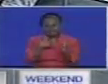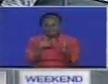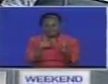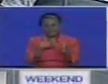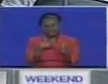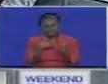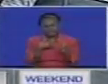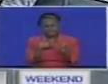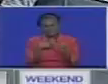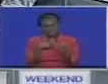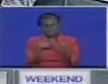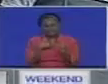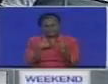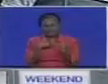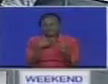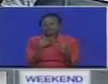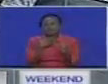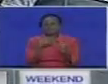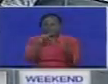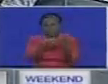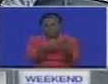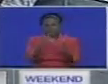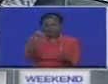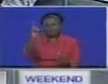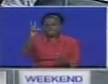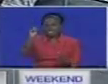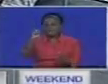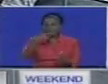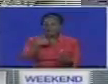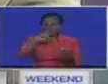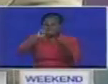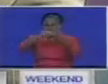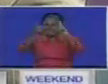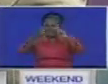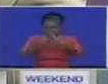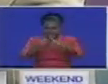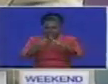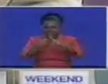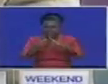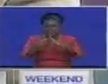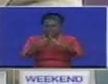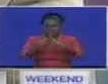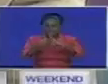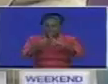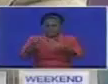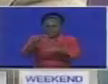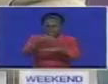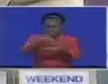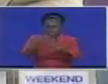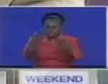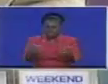However, be honest. I need to make a point. ODM set a standard. ODM has set a standard in this country as far